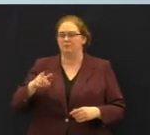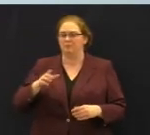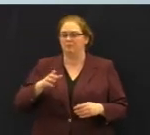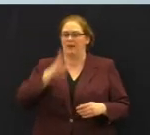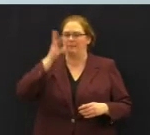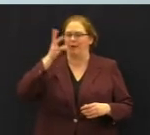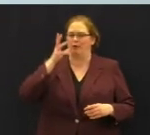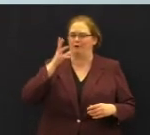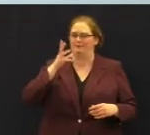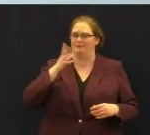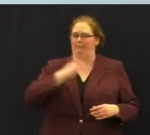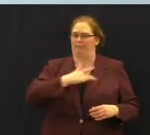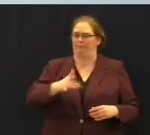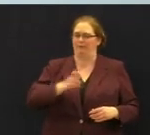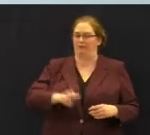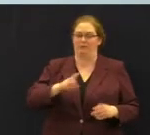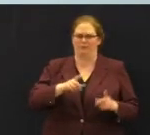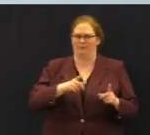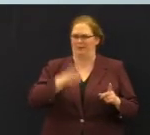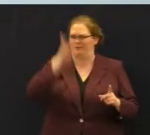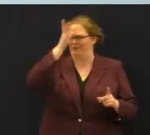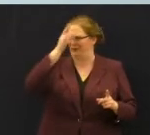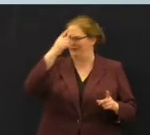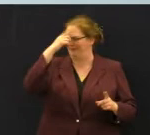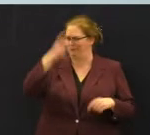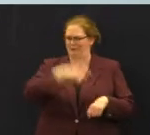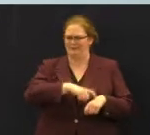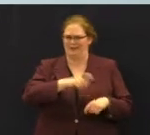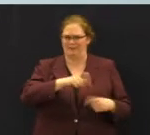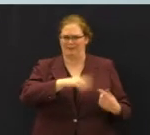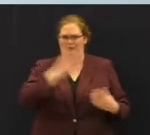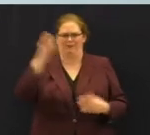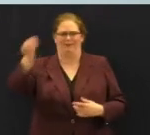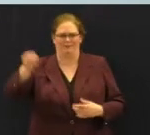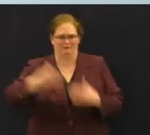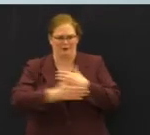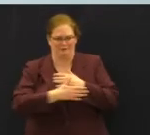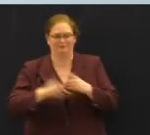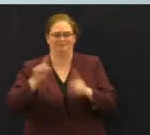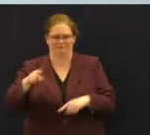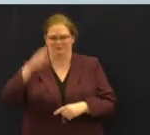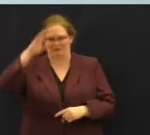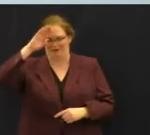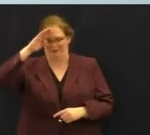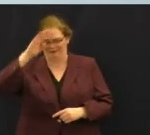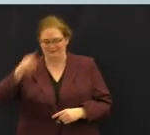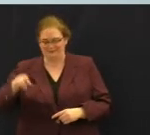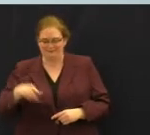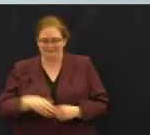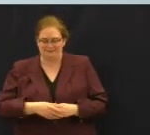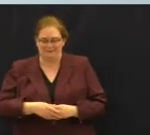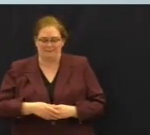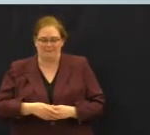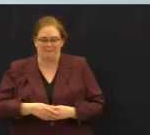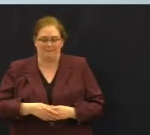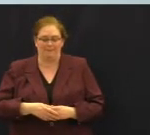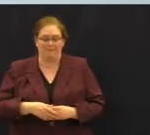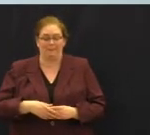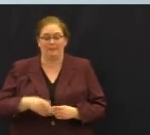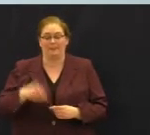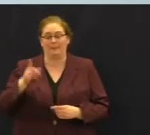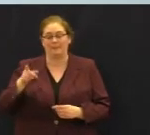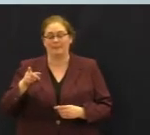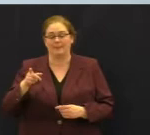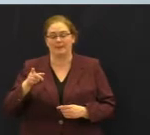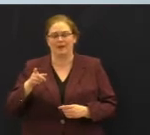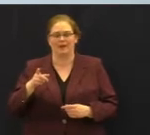my father, was probably the first time he'd ever left the continent when he went to Ireland. And they left, and I've gotten